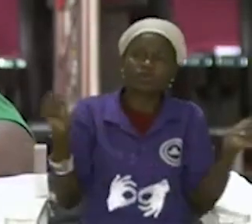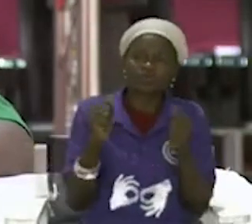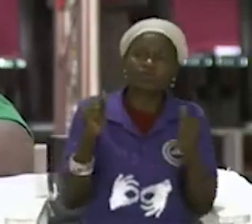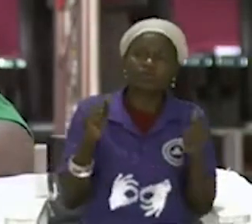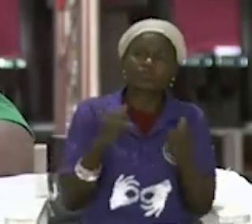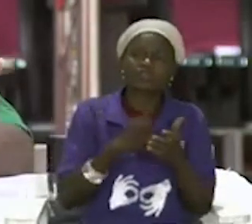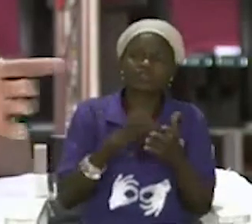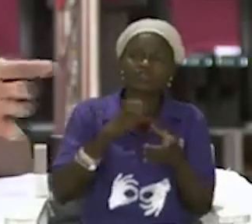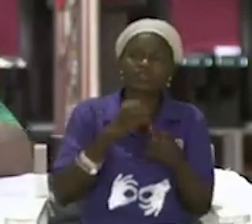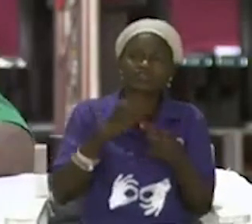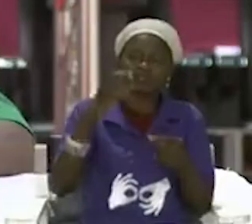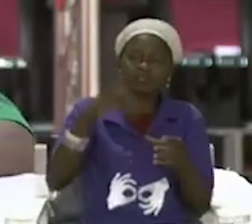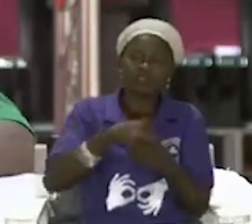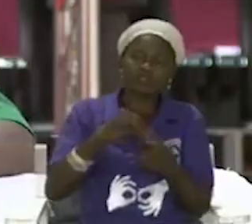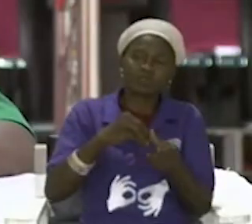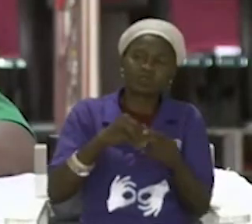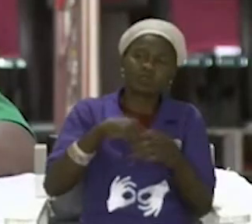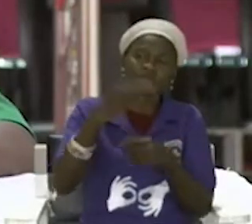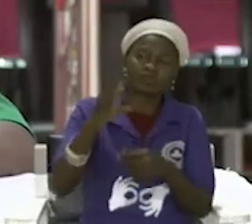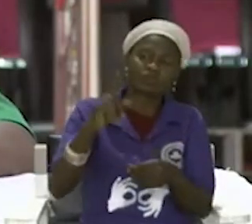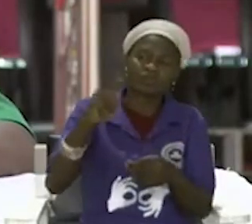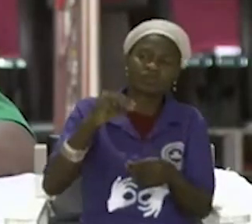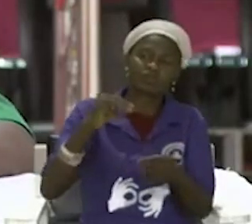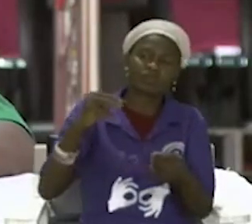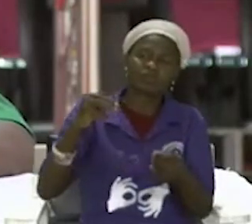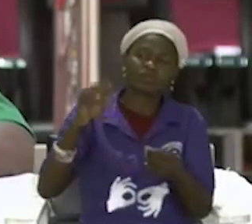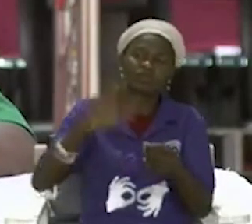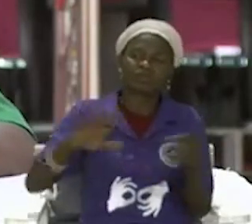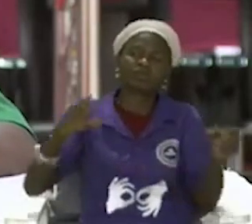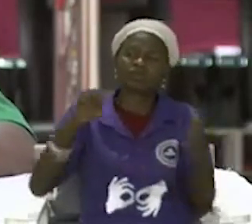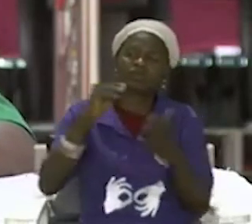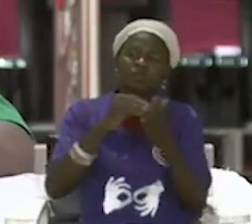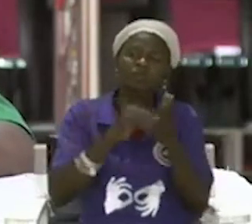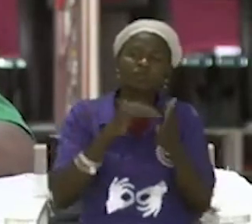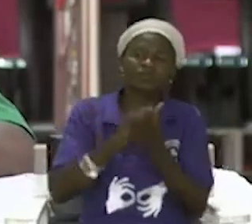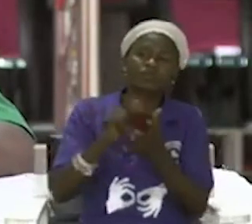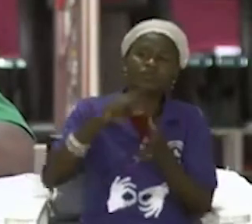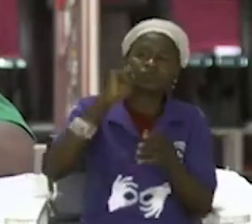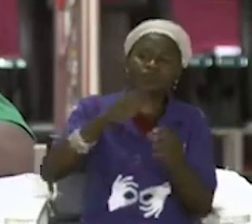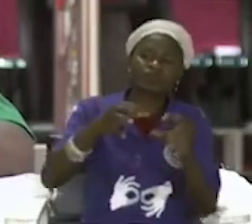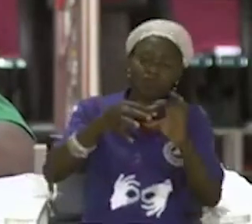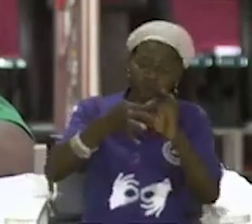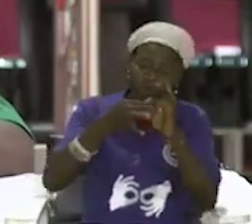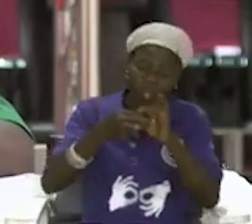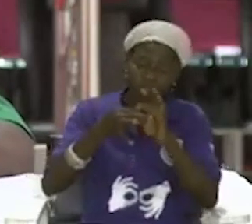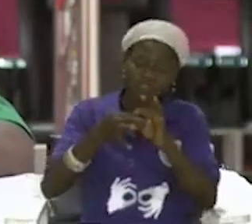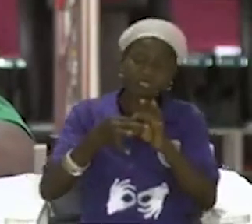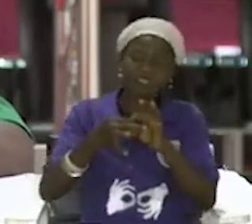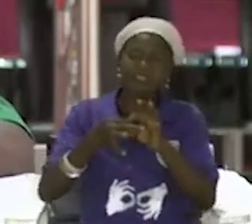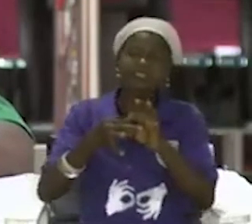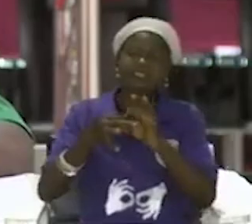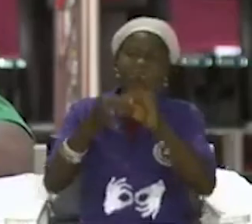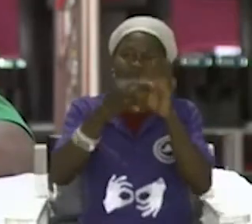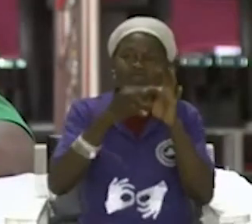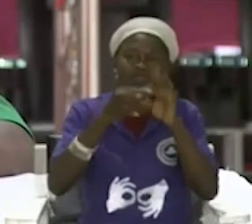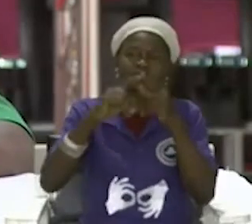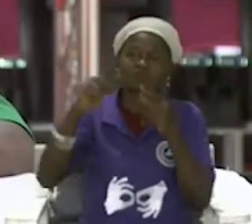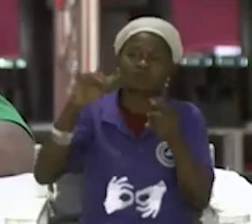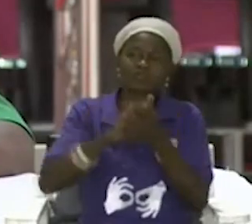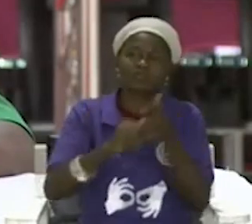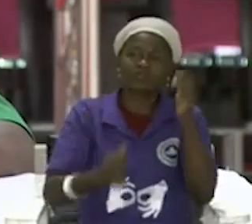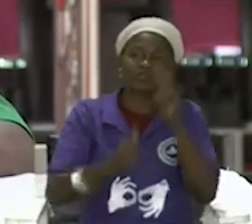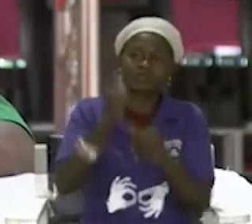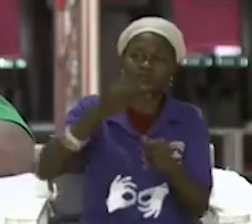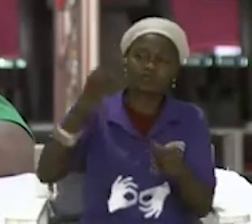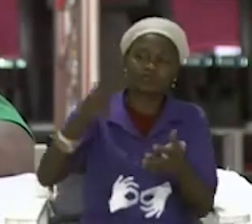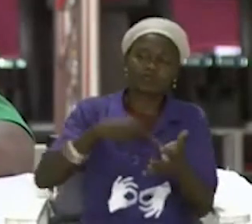And like one of my children mentioned, you must be connected to the one who is the Most High. Psalm